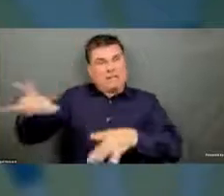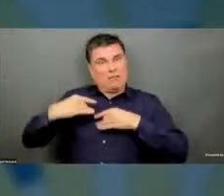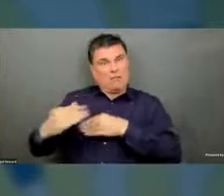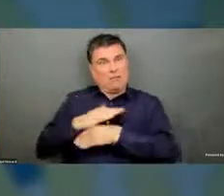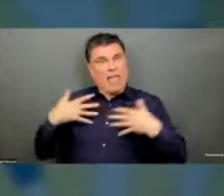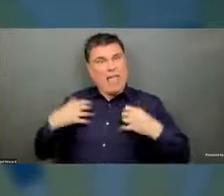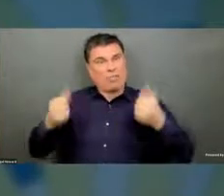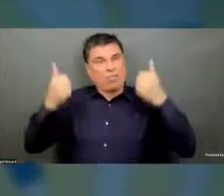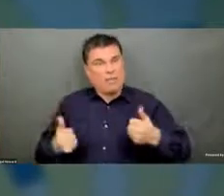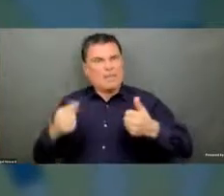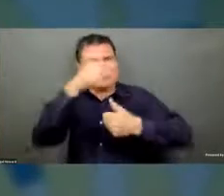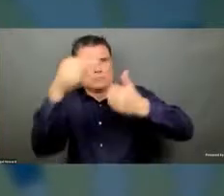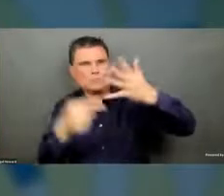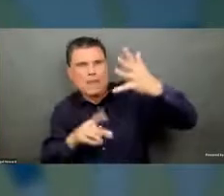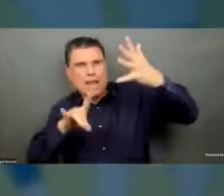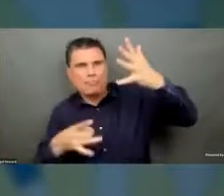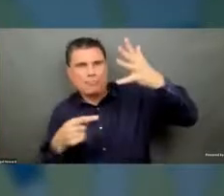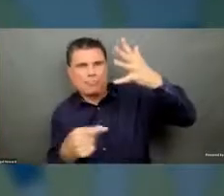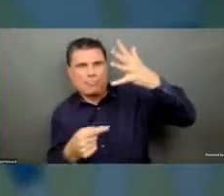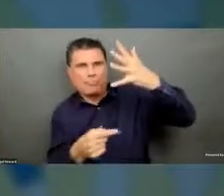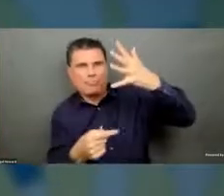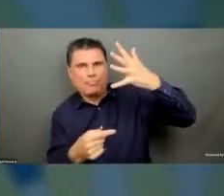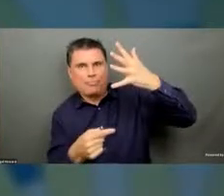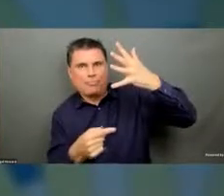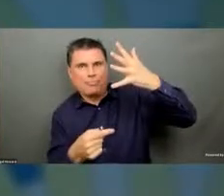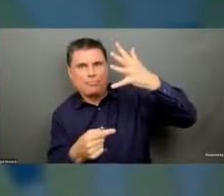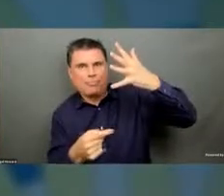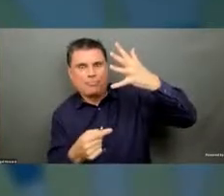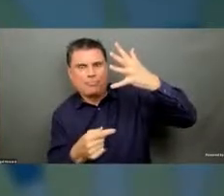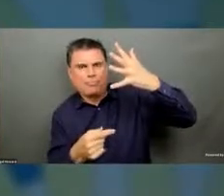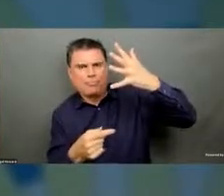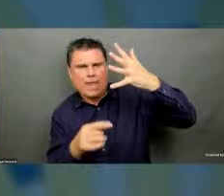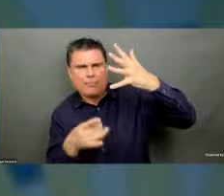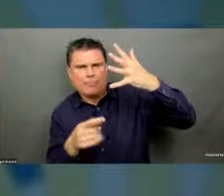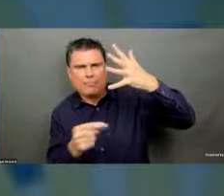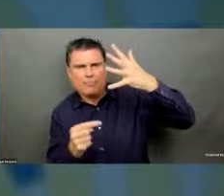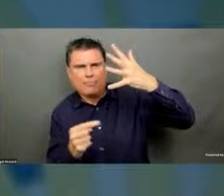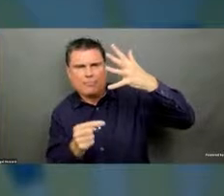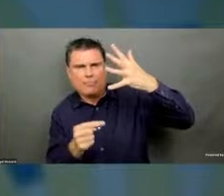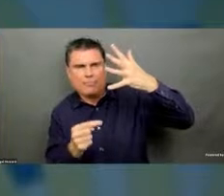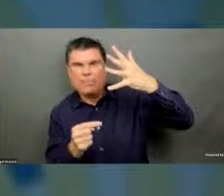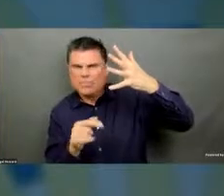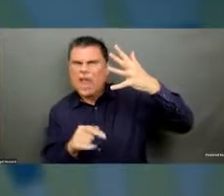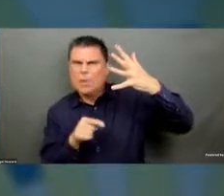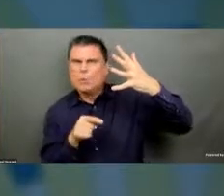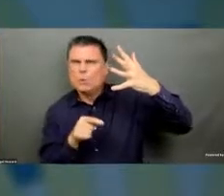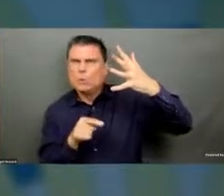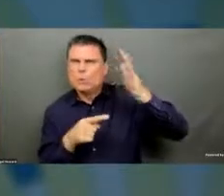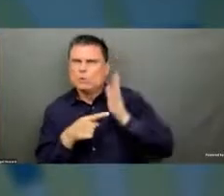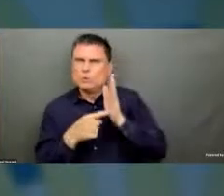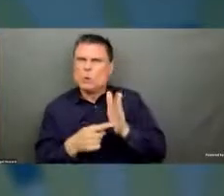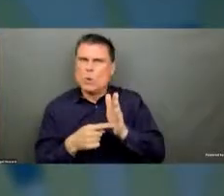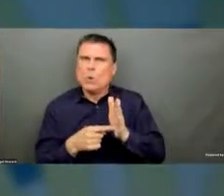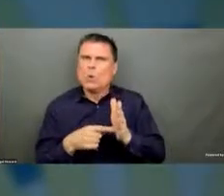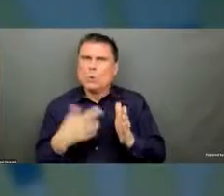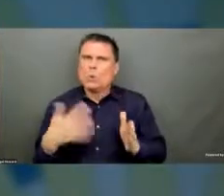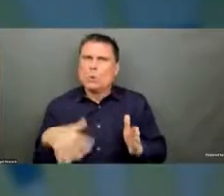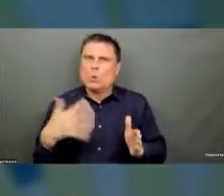top reasons that people have been affected. And it tells us that this has had a profound effect on our